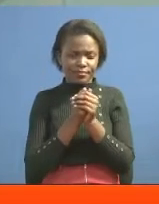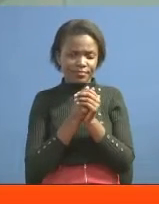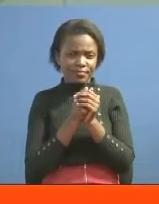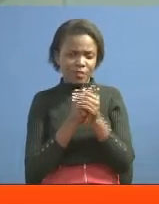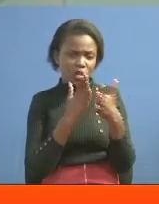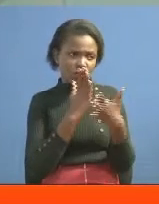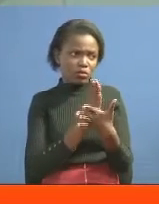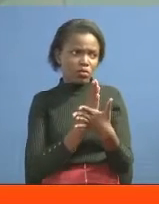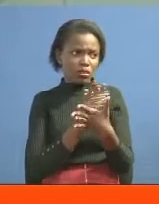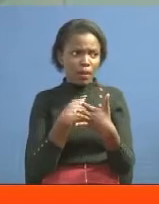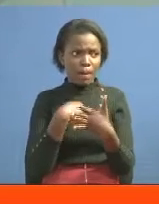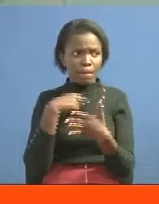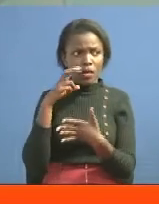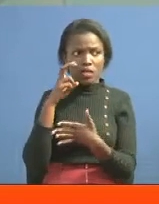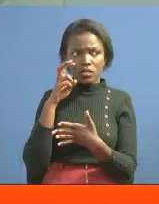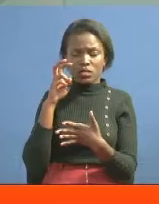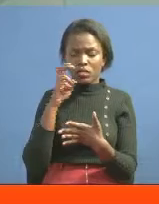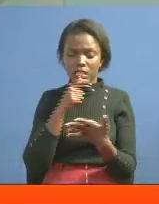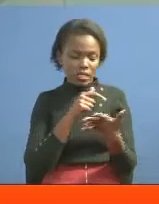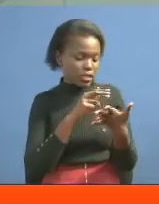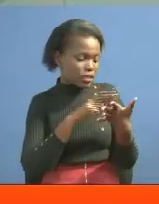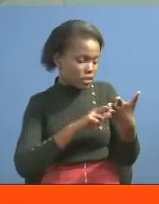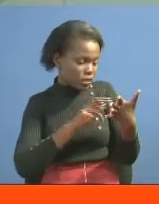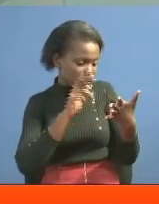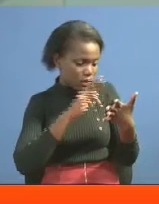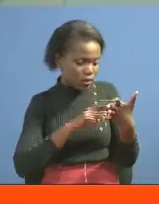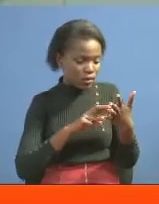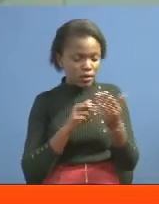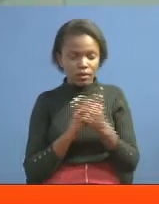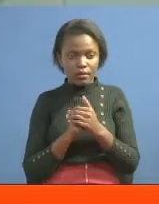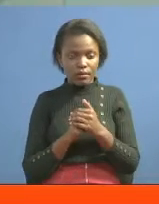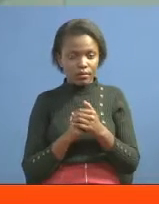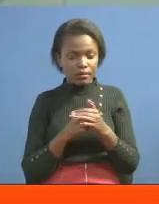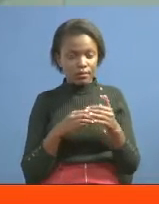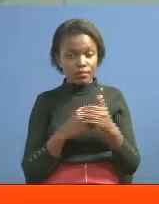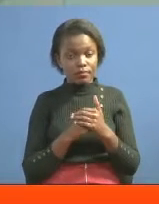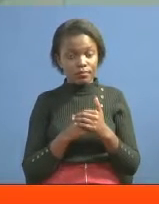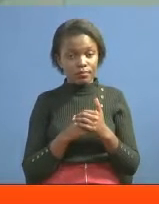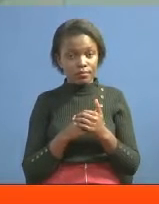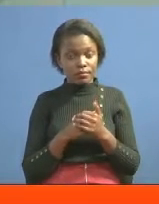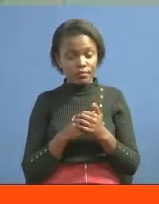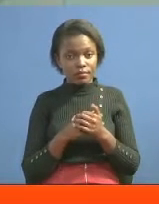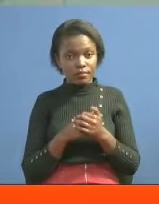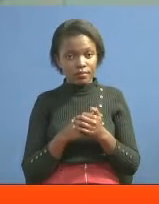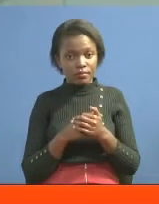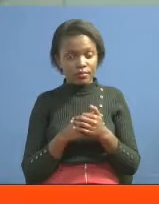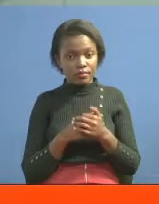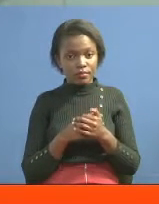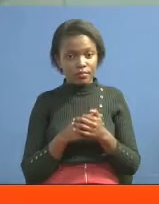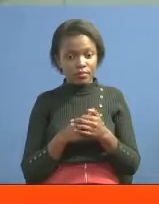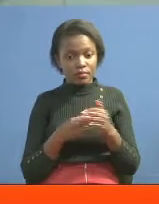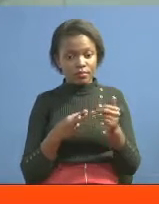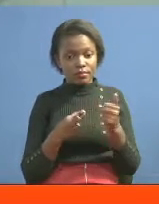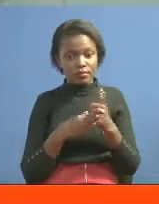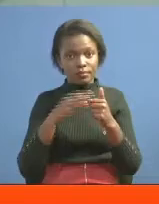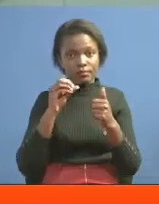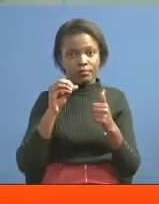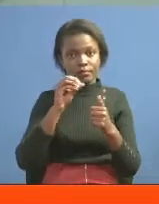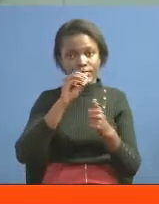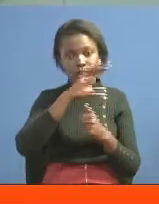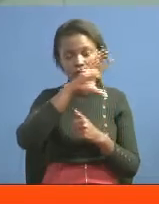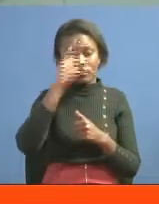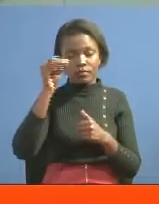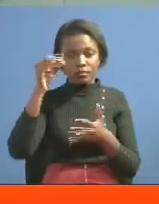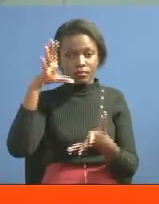In fact, I was reading some data. The subscription of Swivel, I think, dipped by around 80% through the COVID